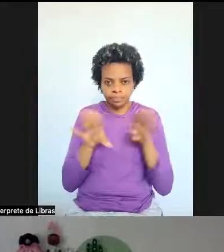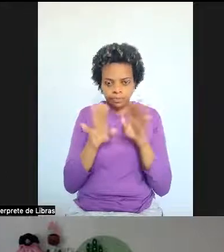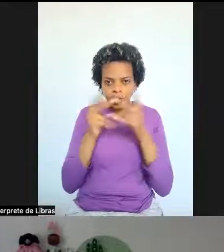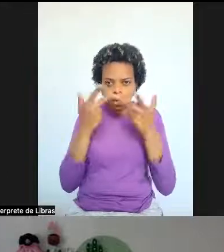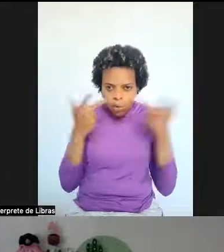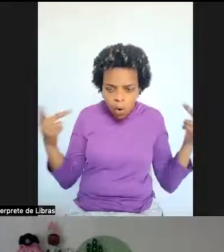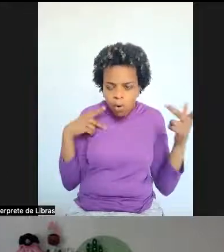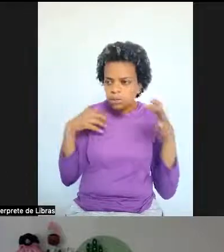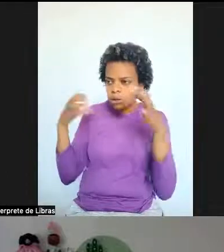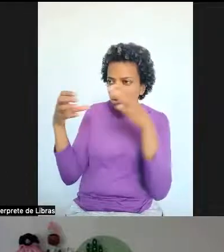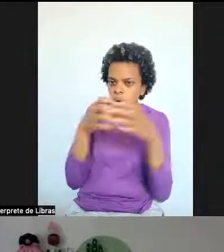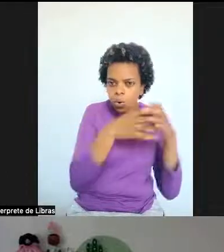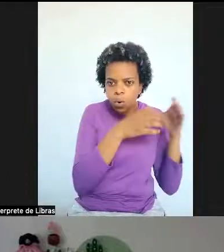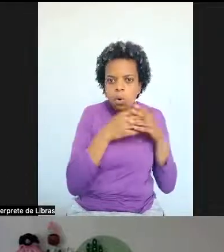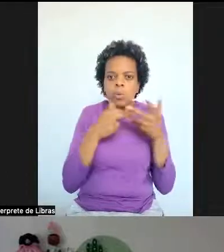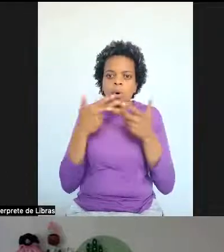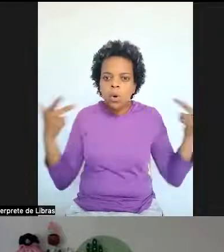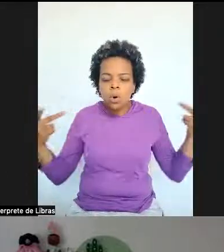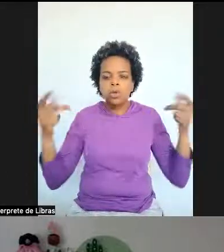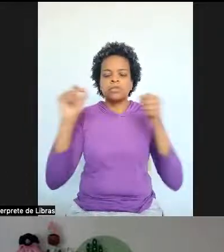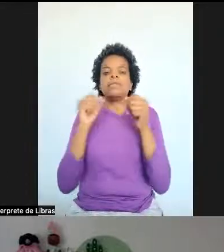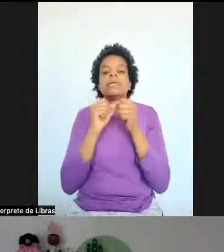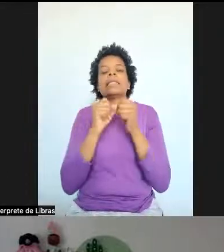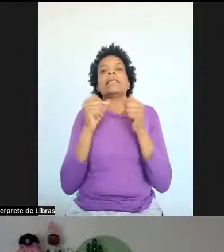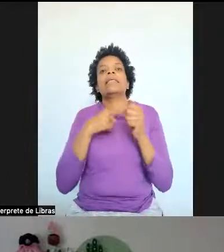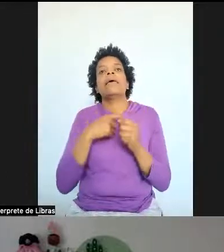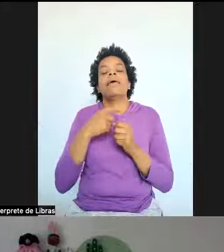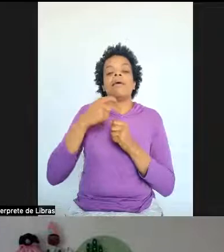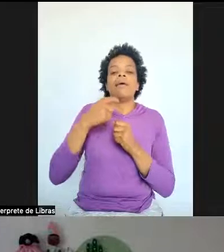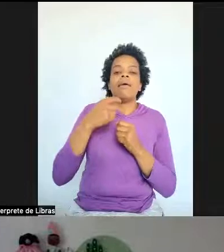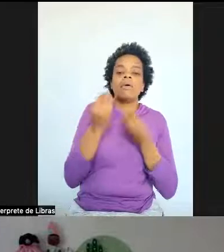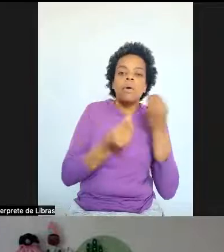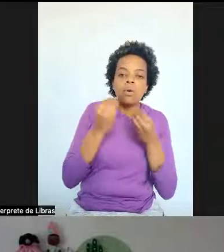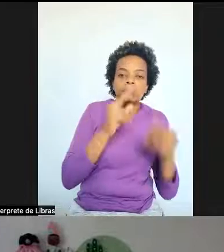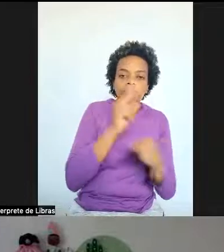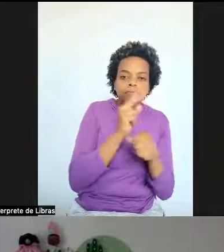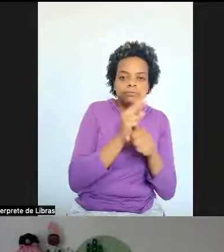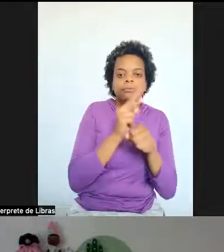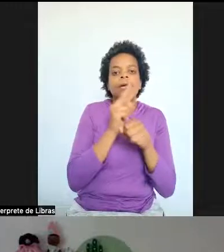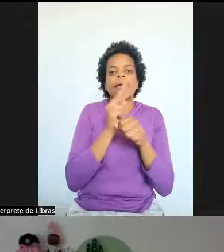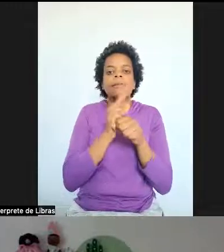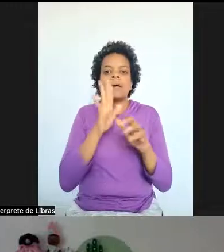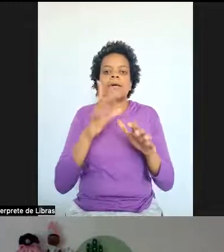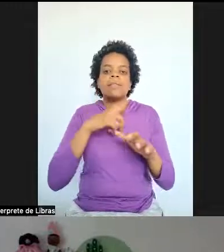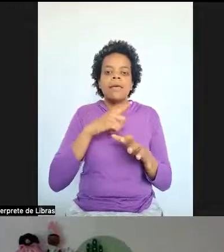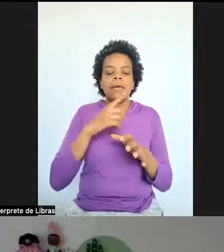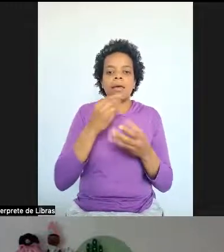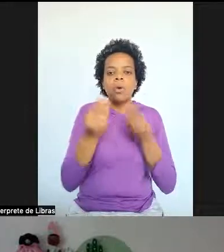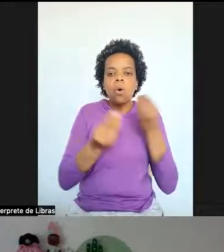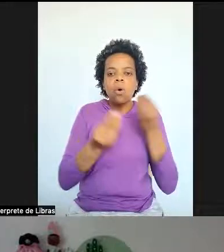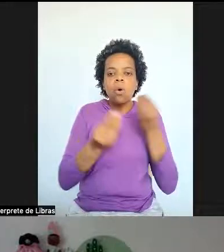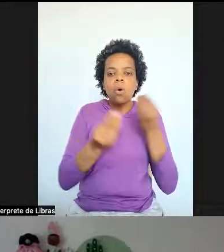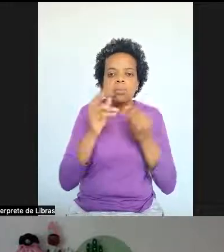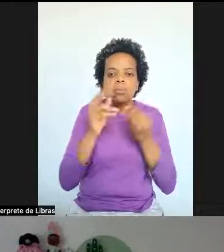third is enterprises that minimize impacts, reducing the consumption of